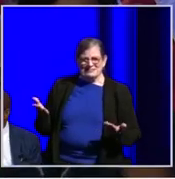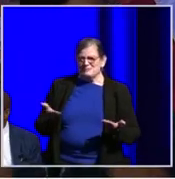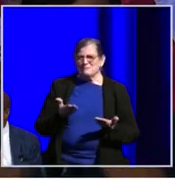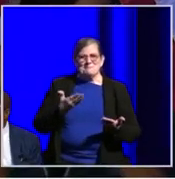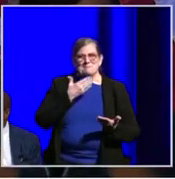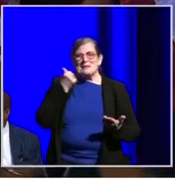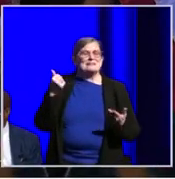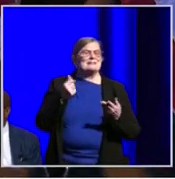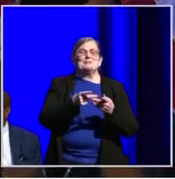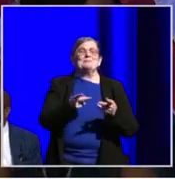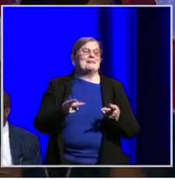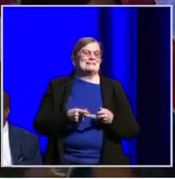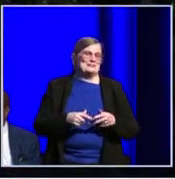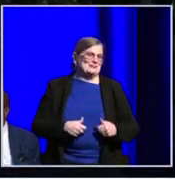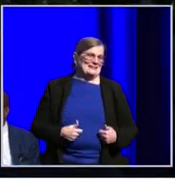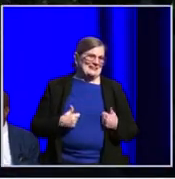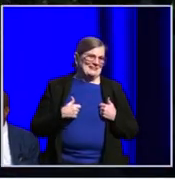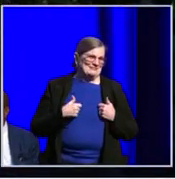capital.